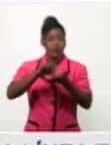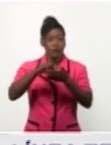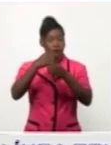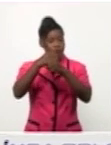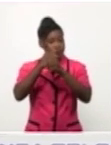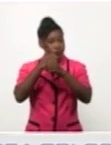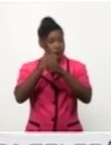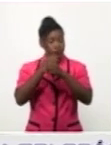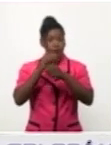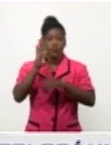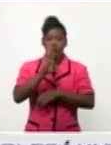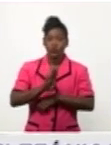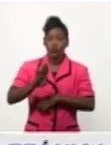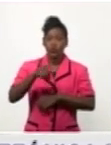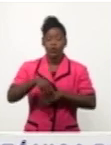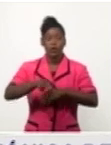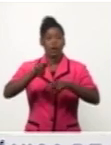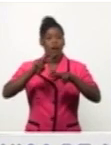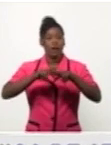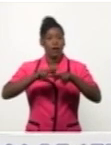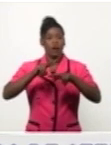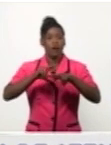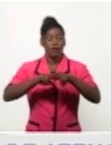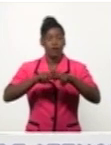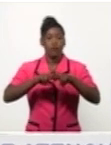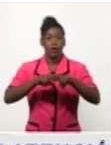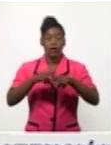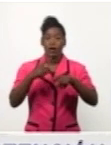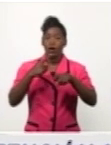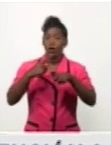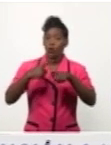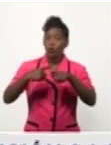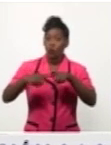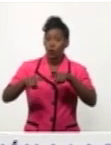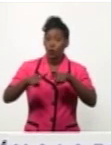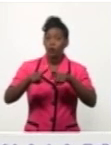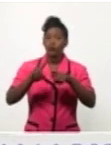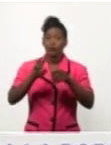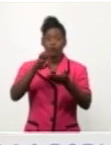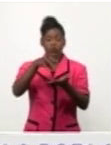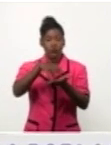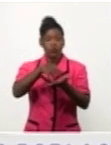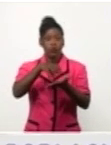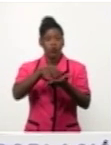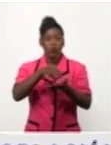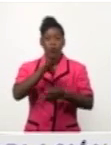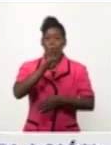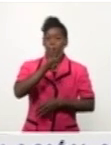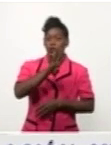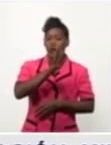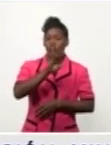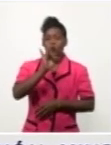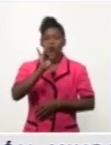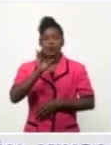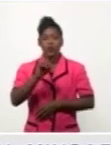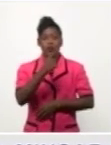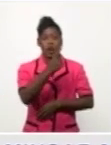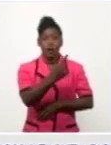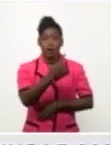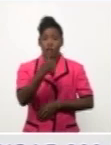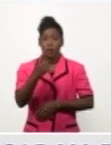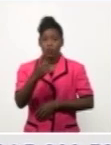925 in Havana's Provincial Center, and in the Center for Genetic Engineering and